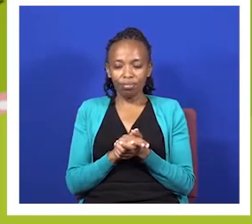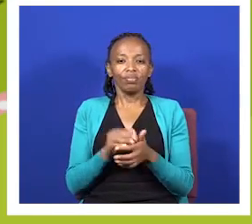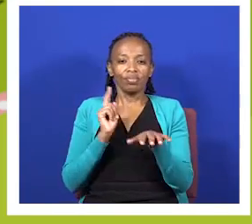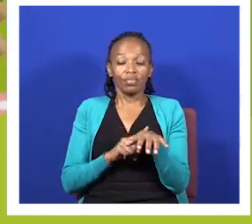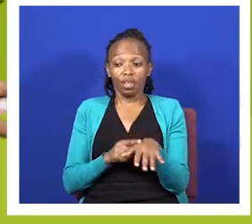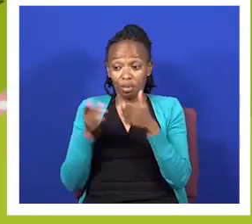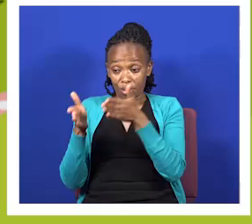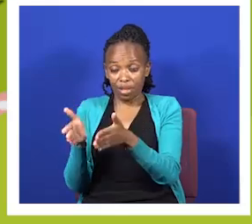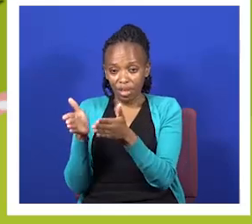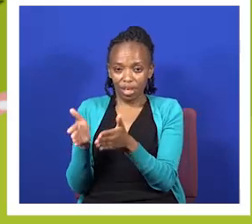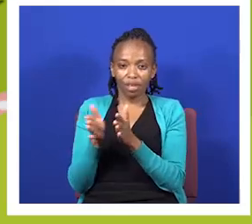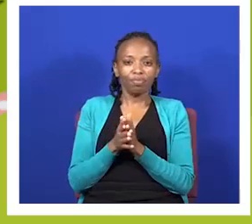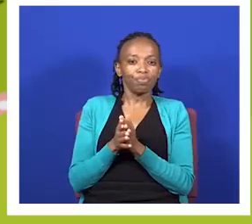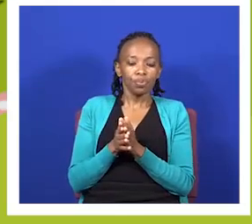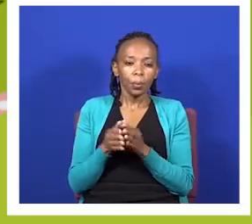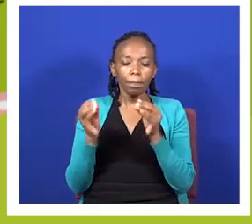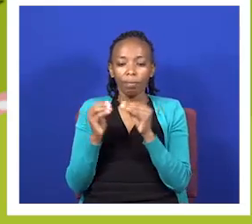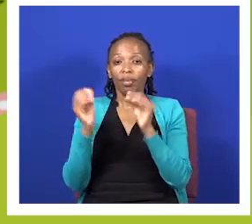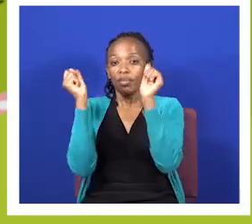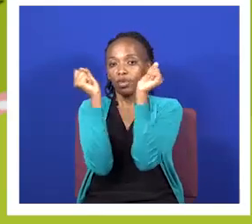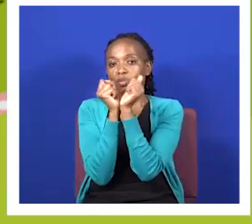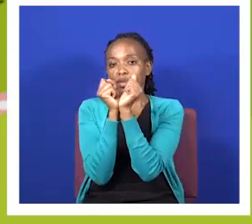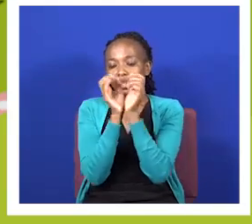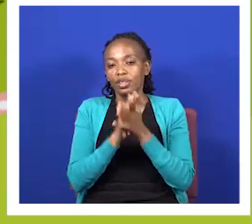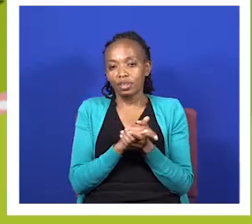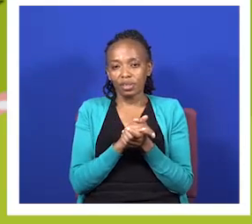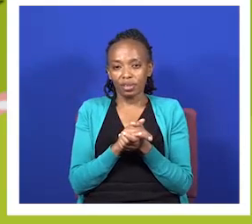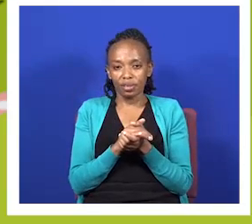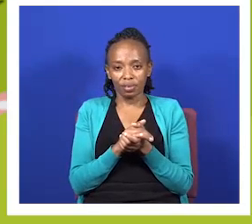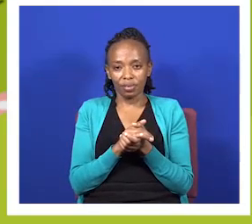Now, when he was there, he met Paul.